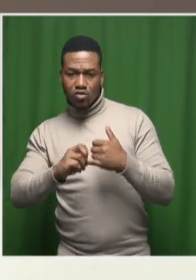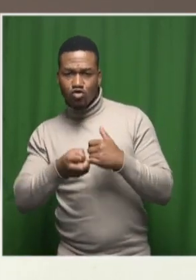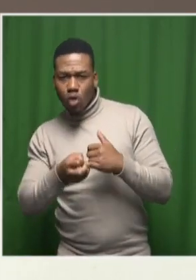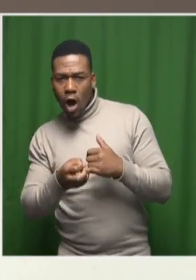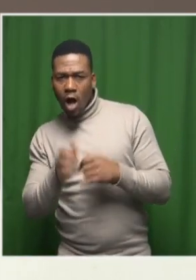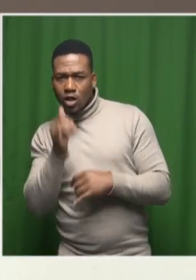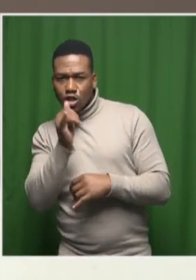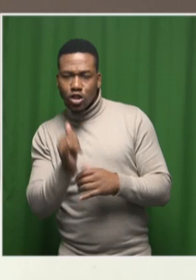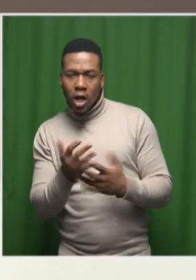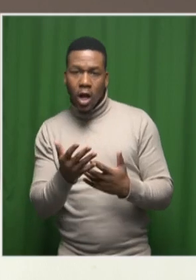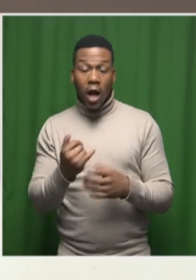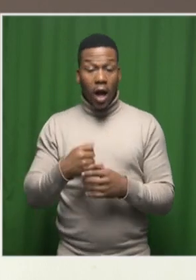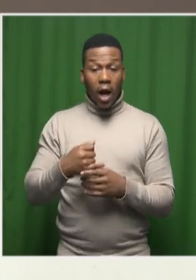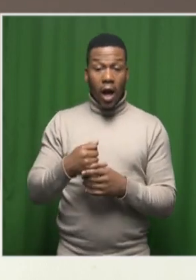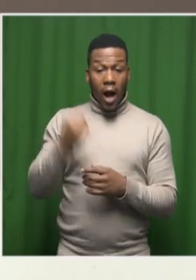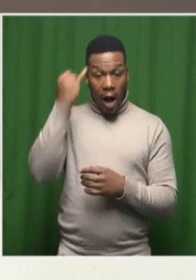was